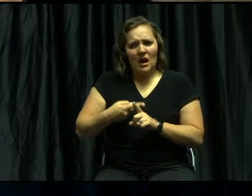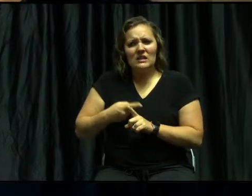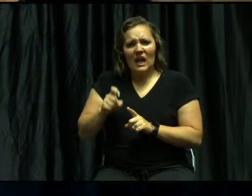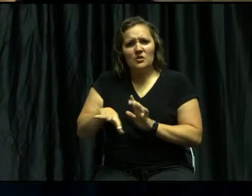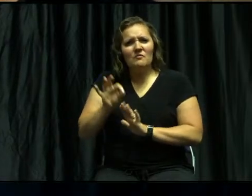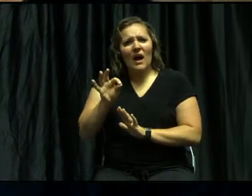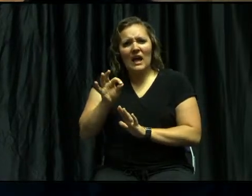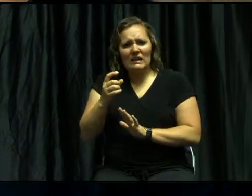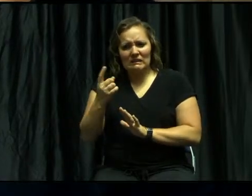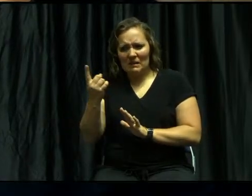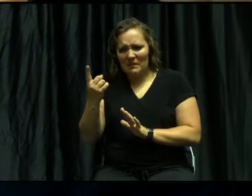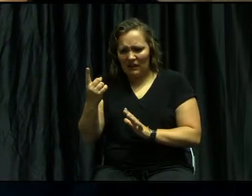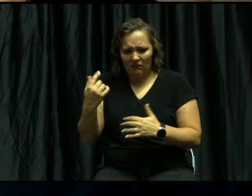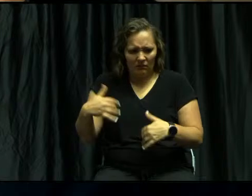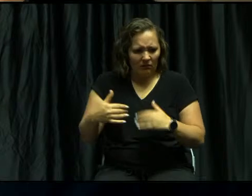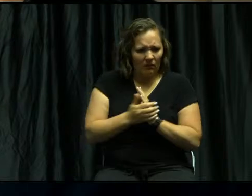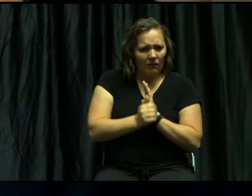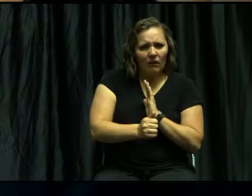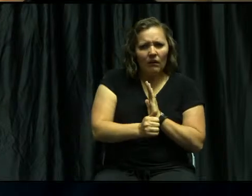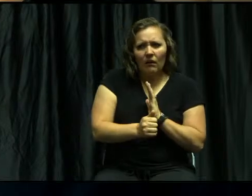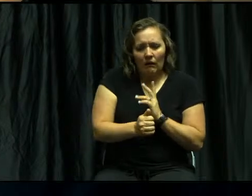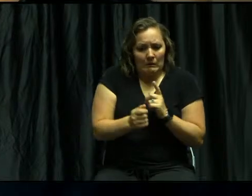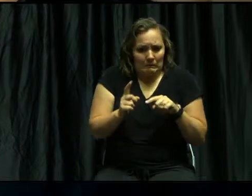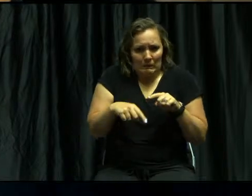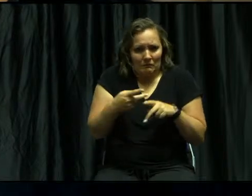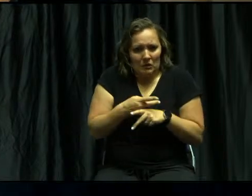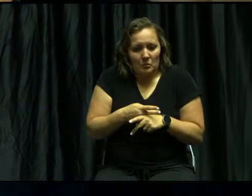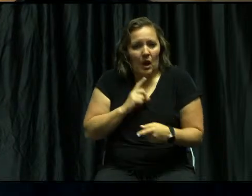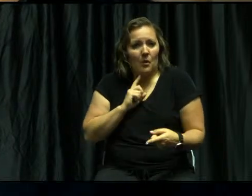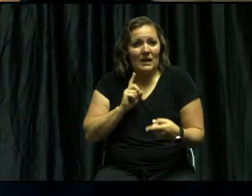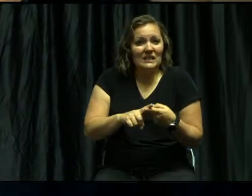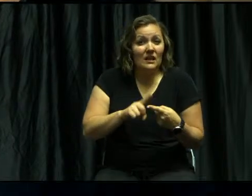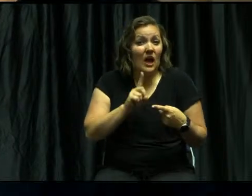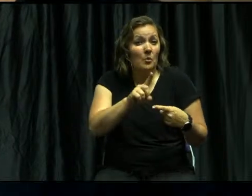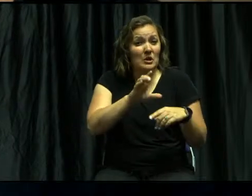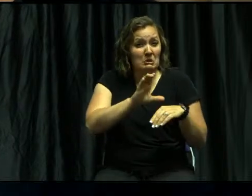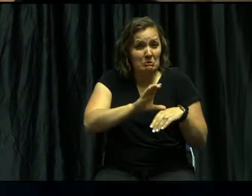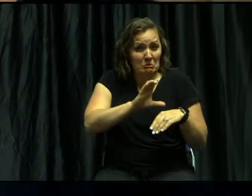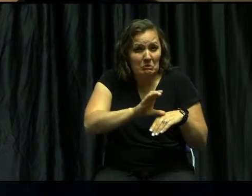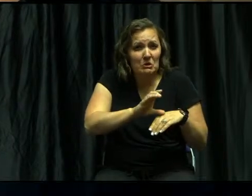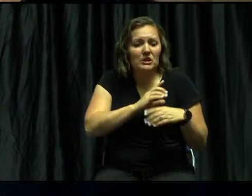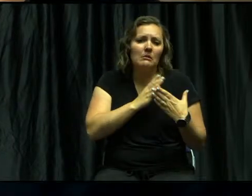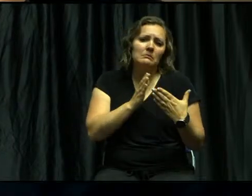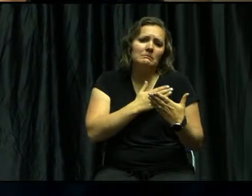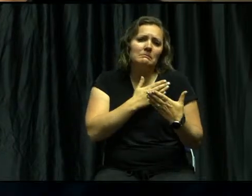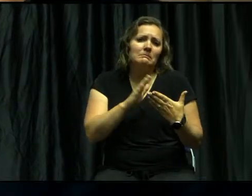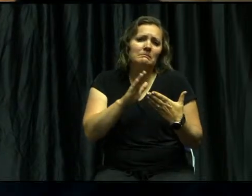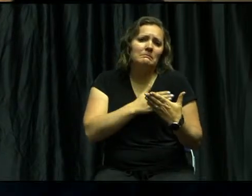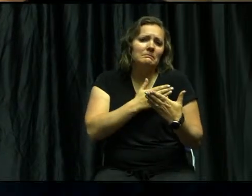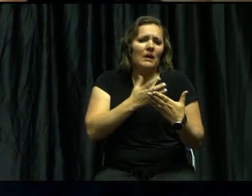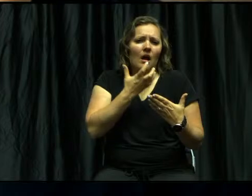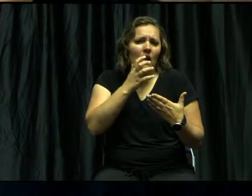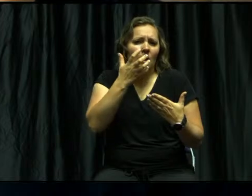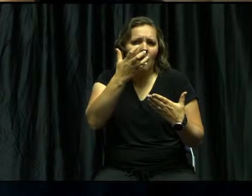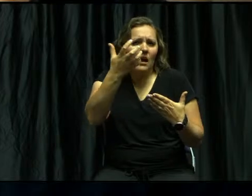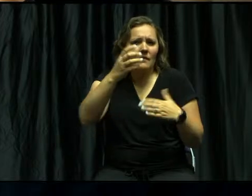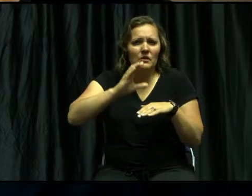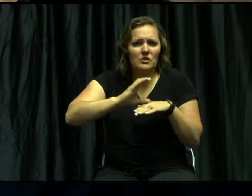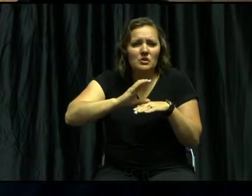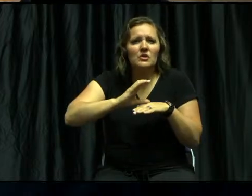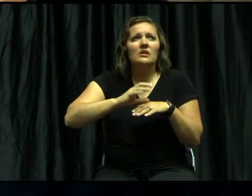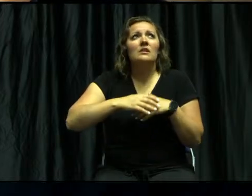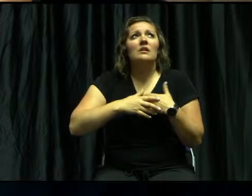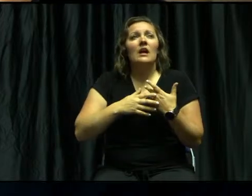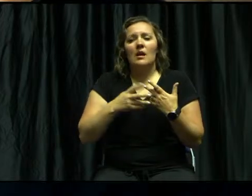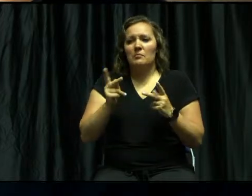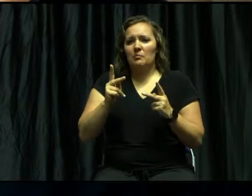good in, and I didn't know what it was until I was at church and I would be singing the hymns in church and people would be turning around